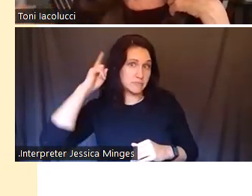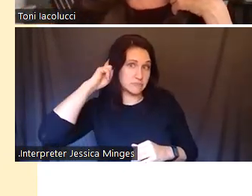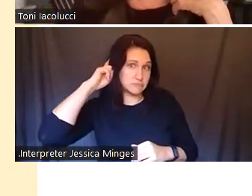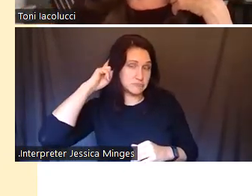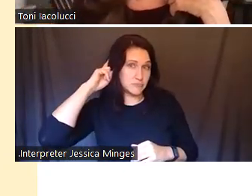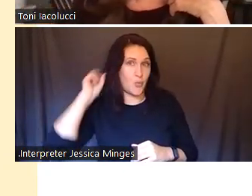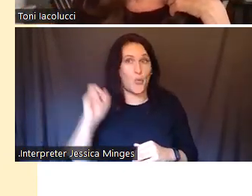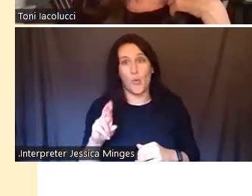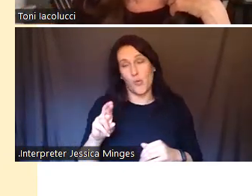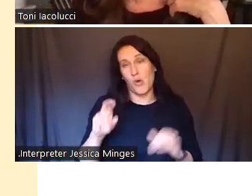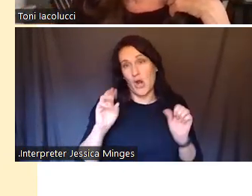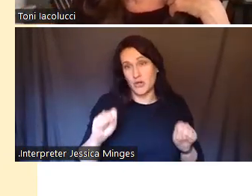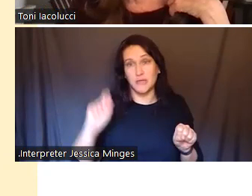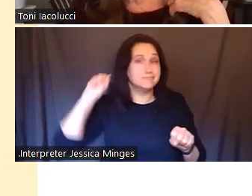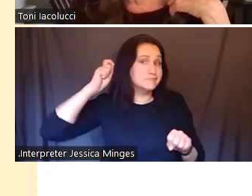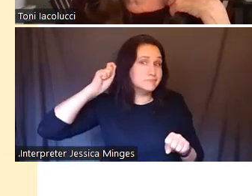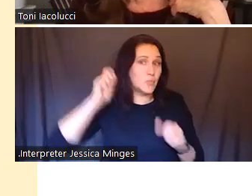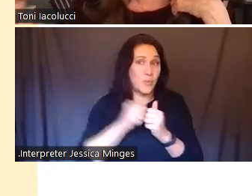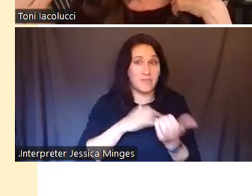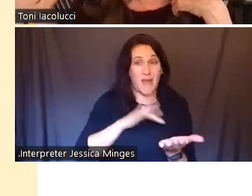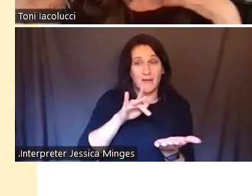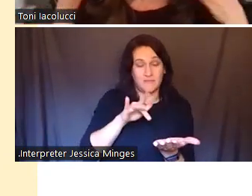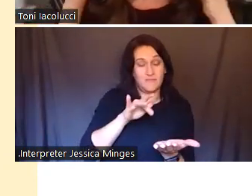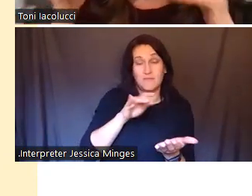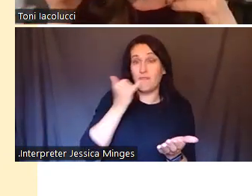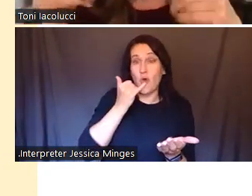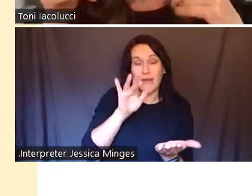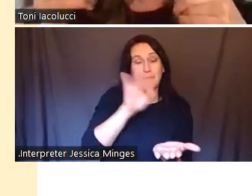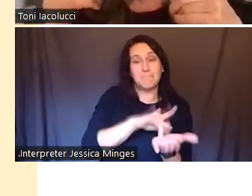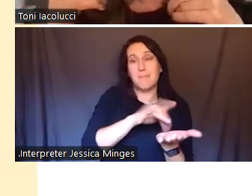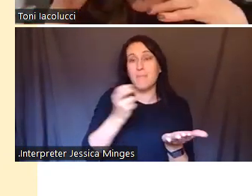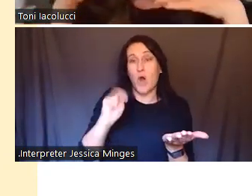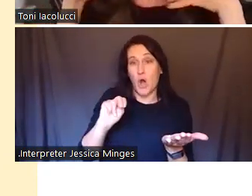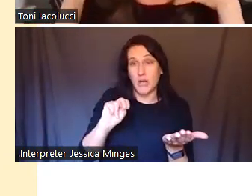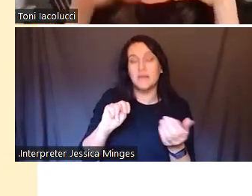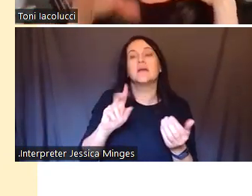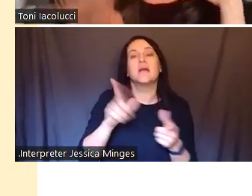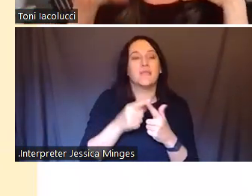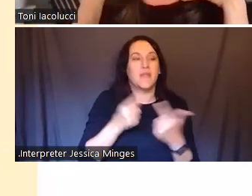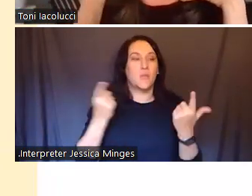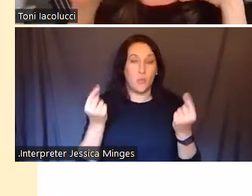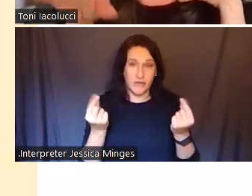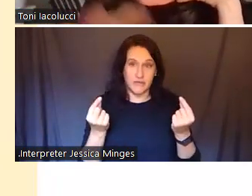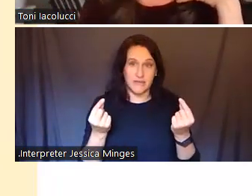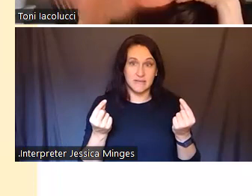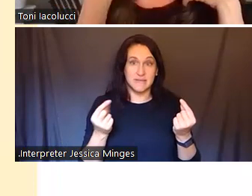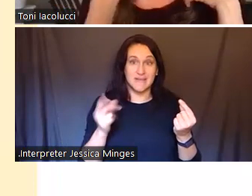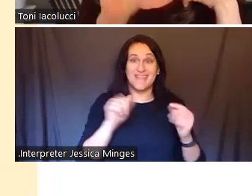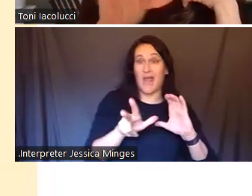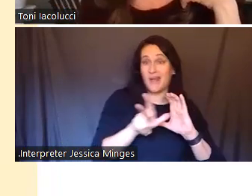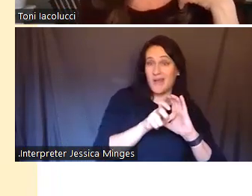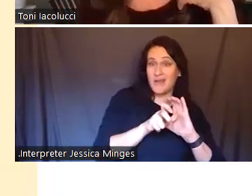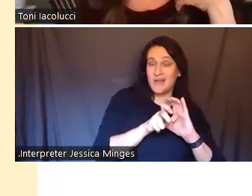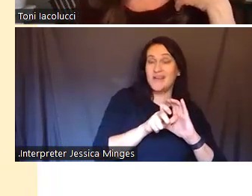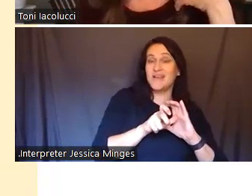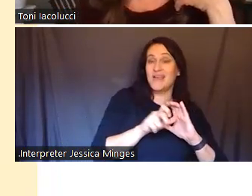processor, or I can turn it on with my telephone. And then what it does is the signal from the sound source, in